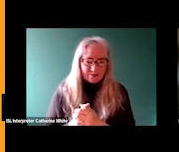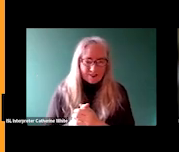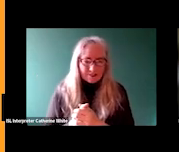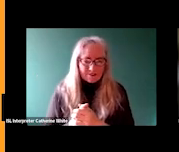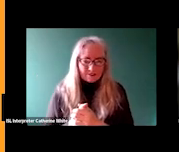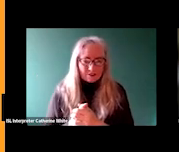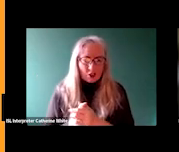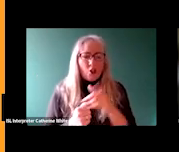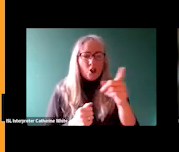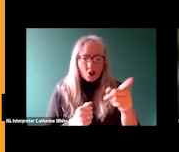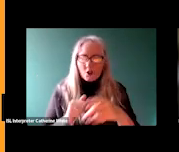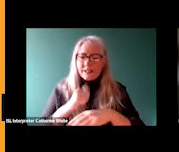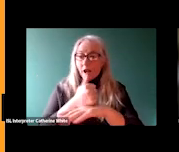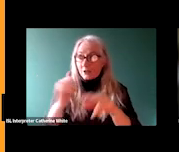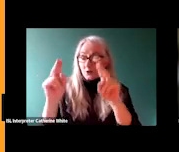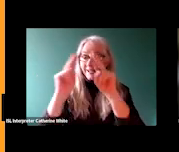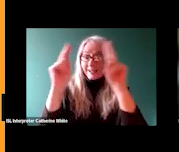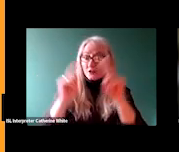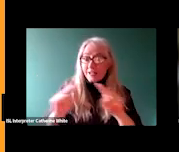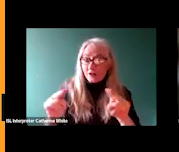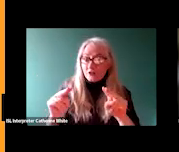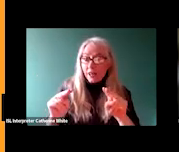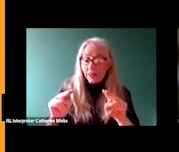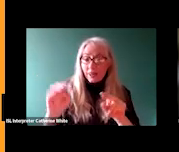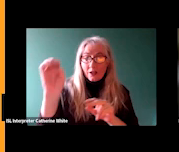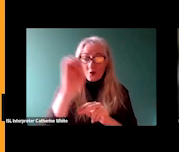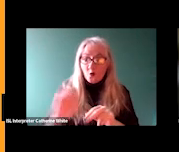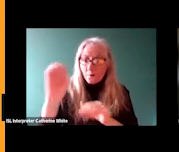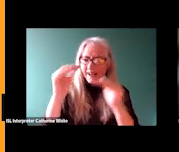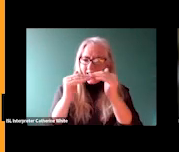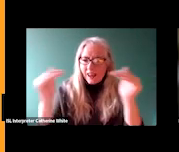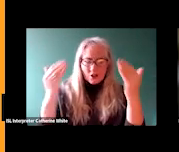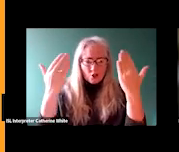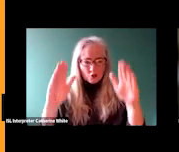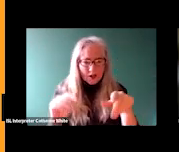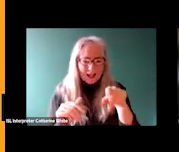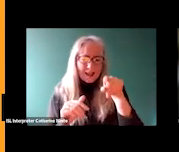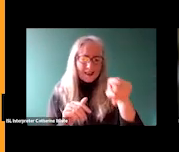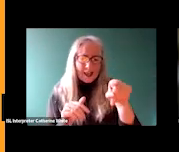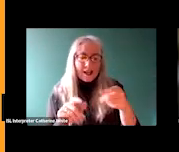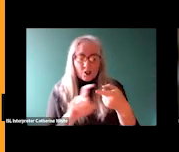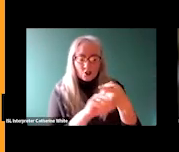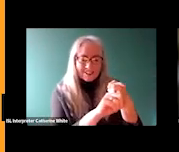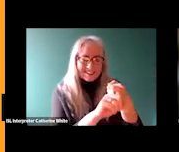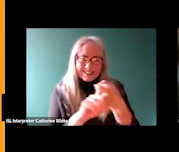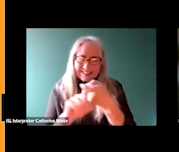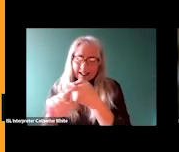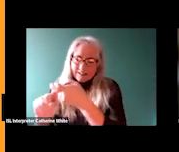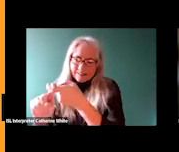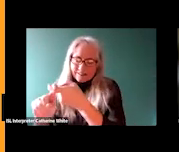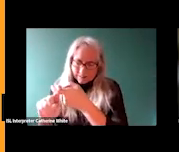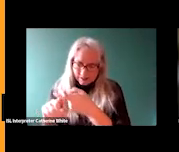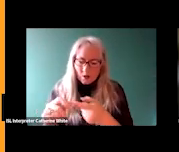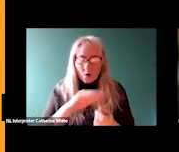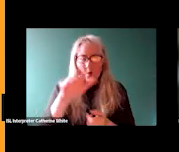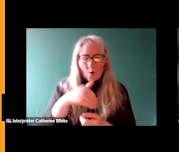I suppose setting it in an international and maybe a global context, first of all, is around sustainability. And we know that leave